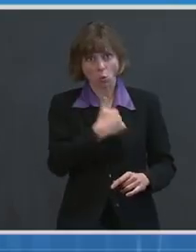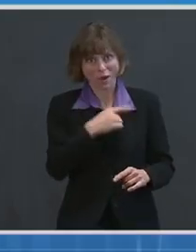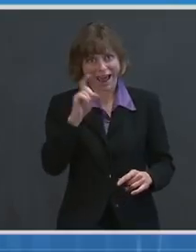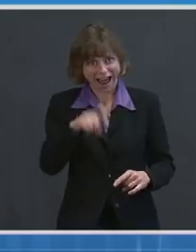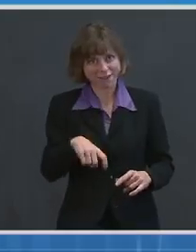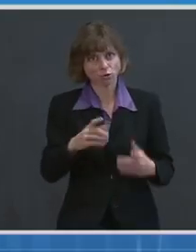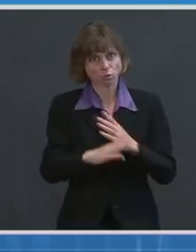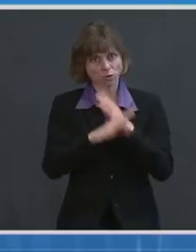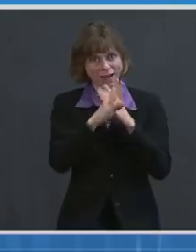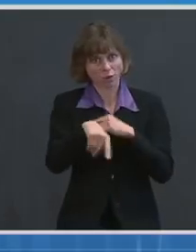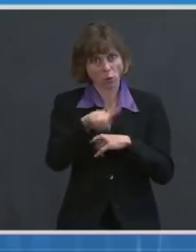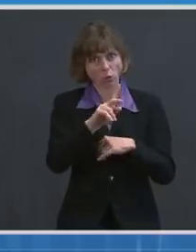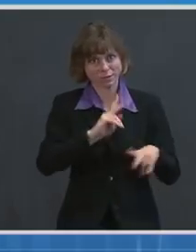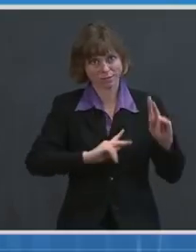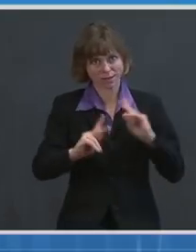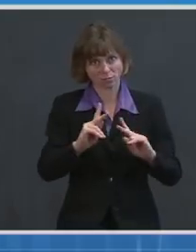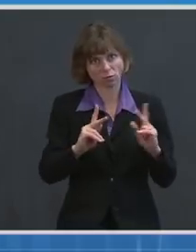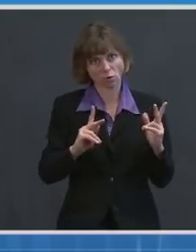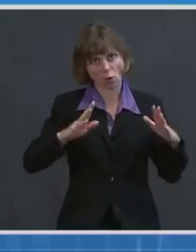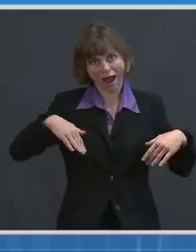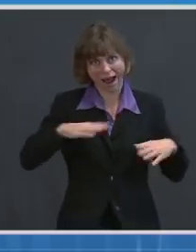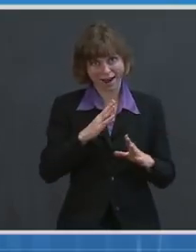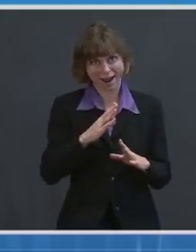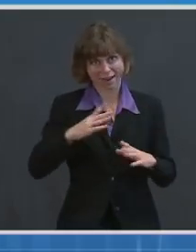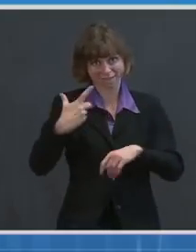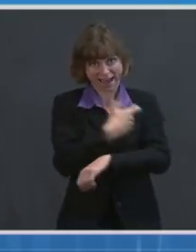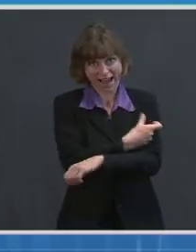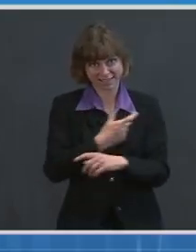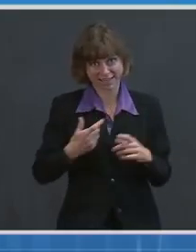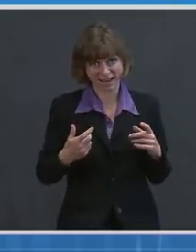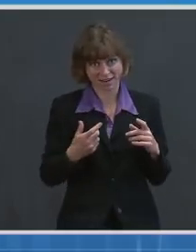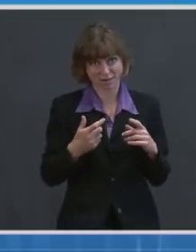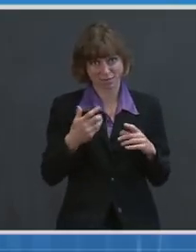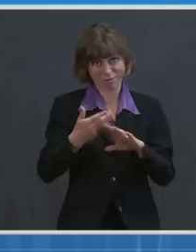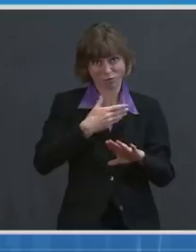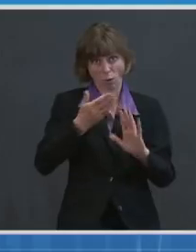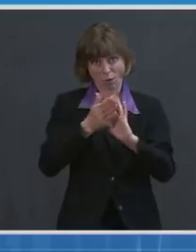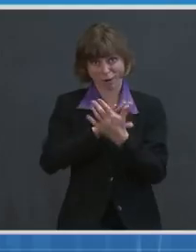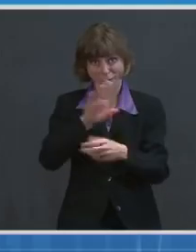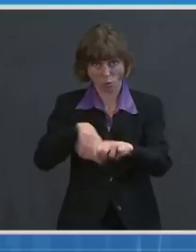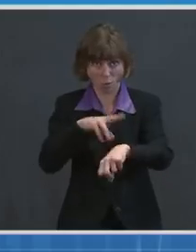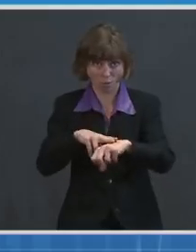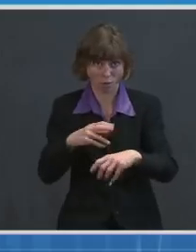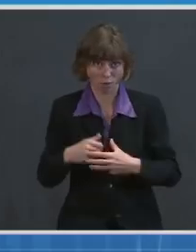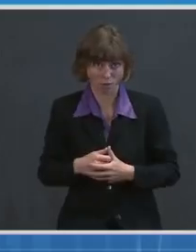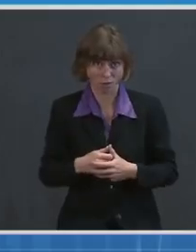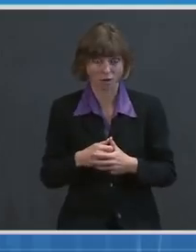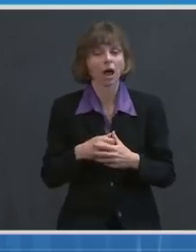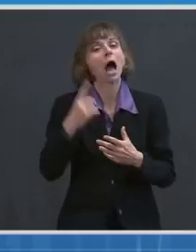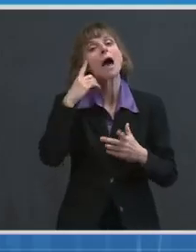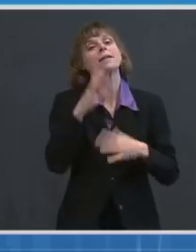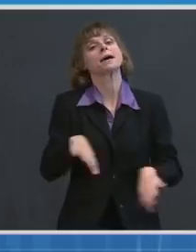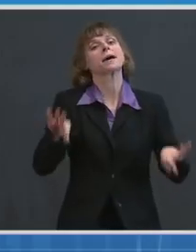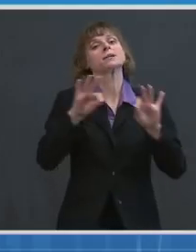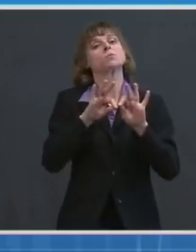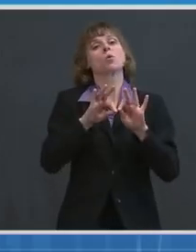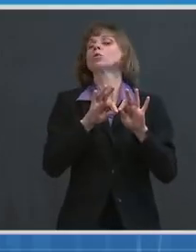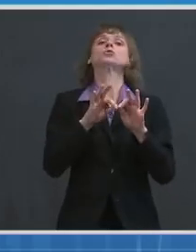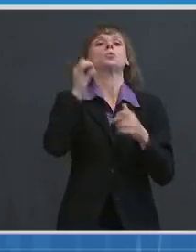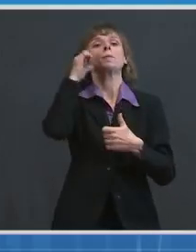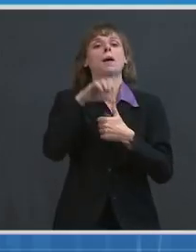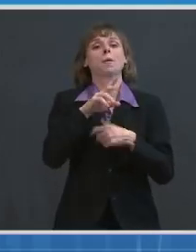remain vulnerable. So we're doing our best to do that. I think it's also important to remember that people who are vaccinated,